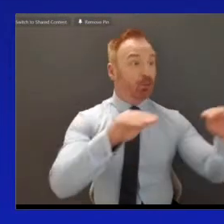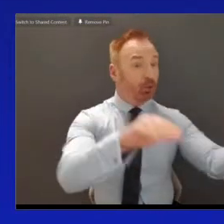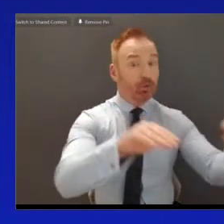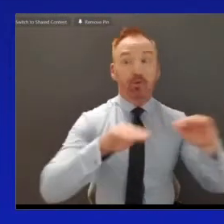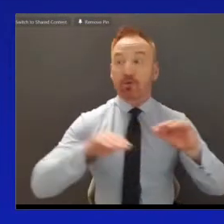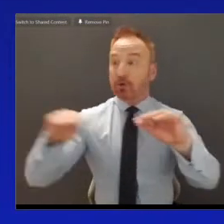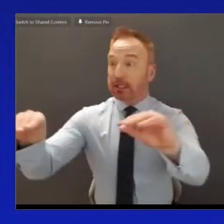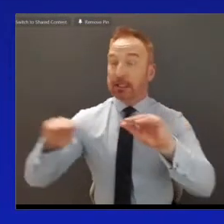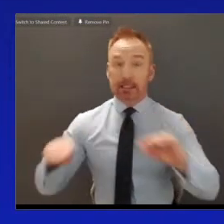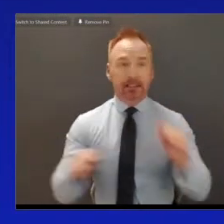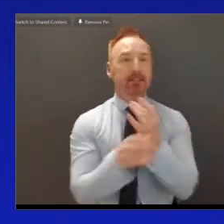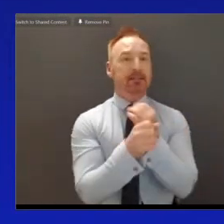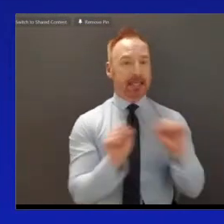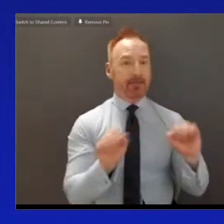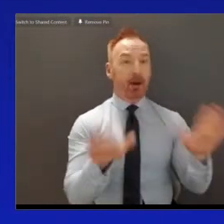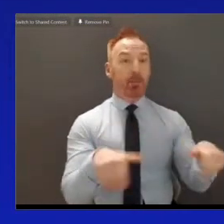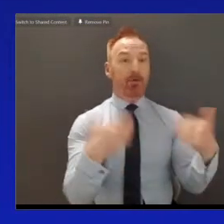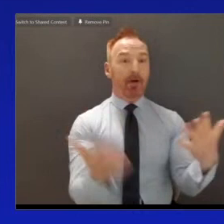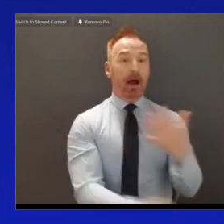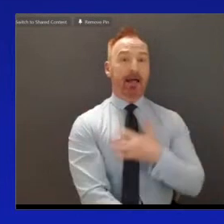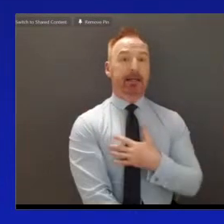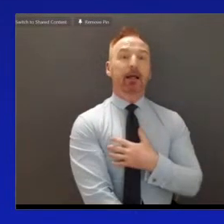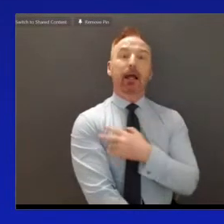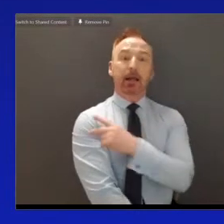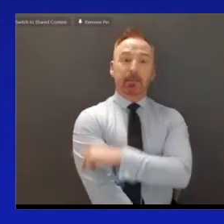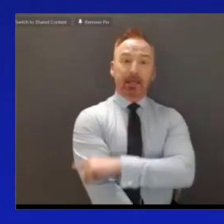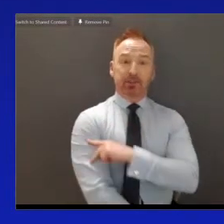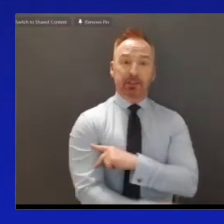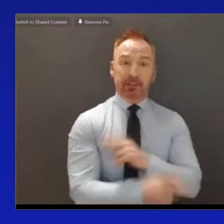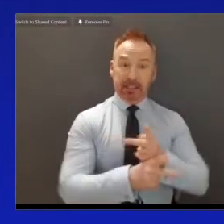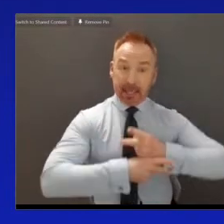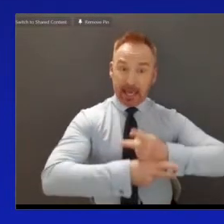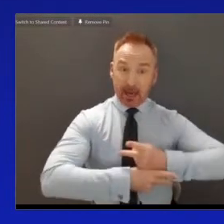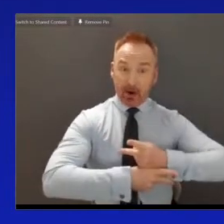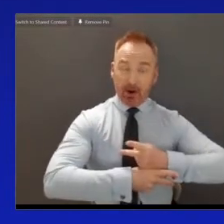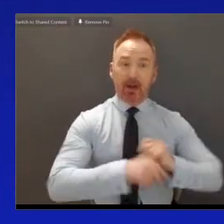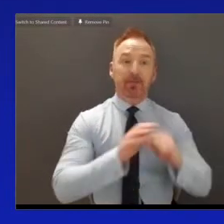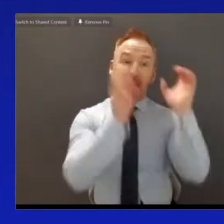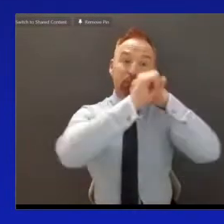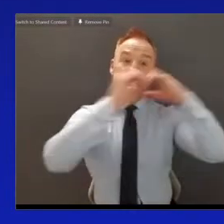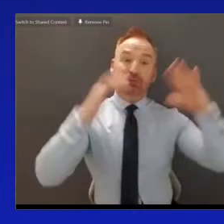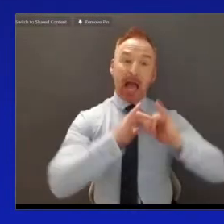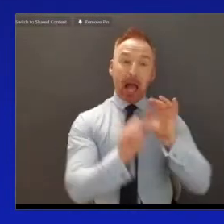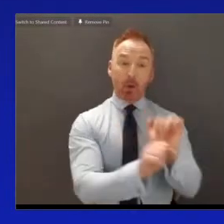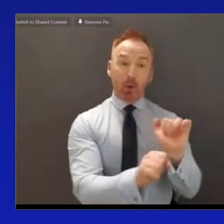care. To give you a bit more insight of how these teams work, each of the paramedics have a